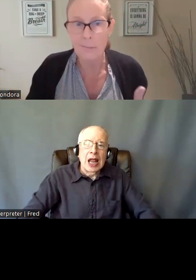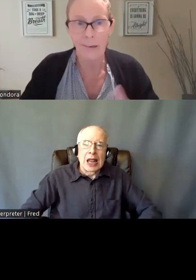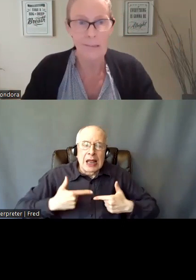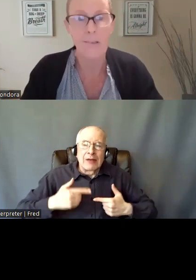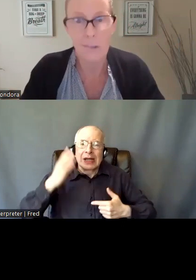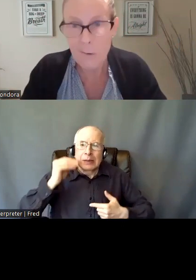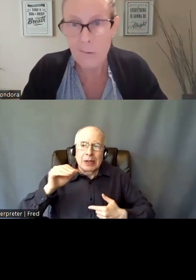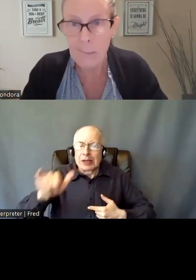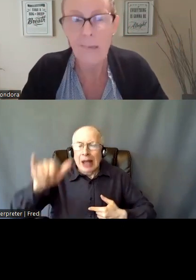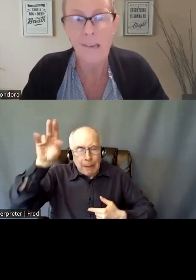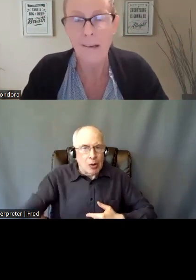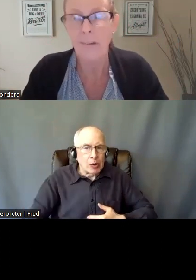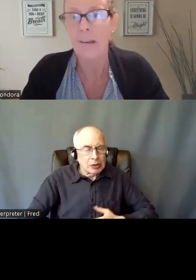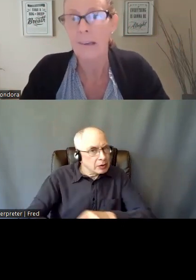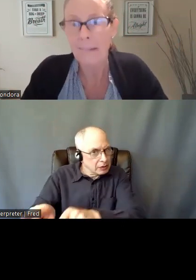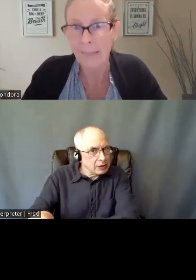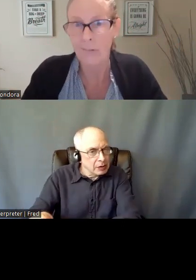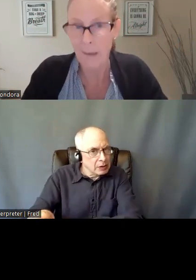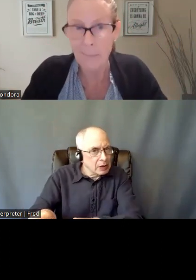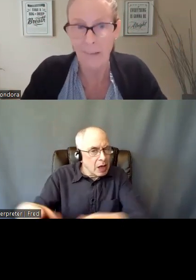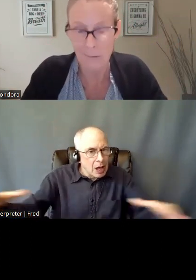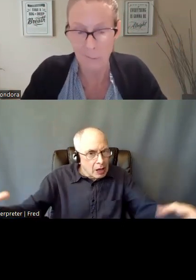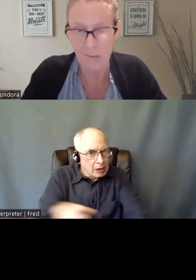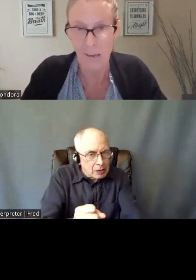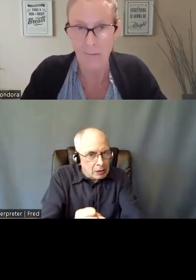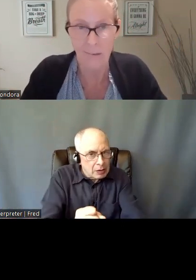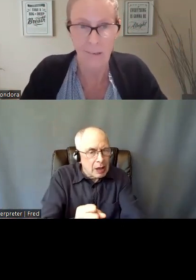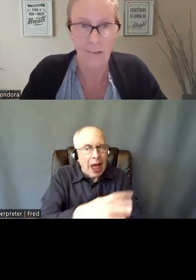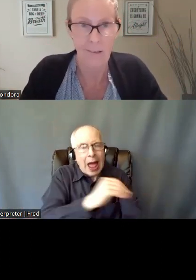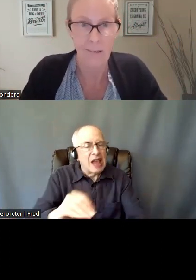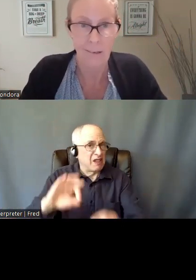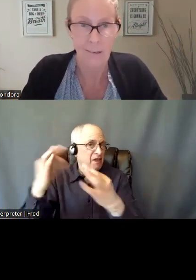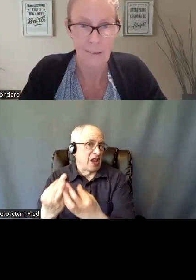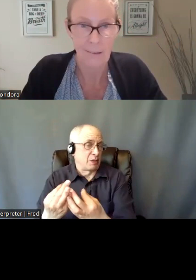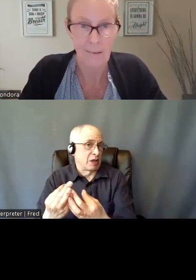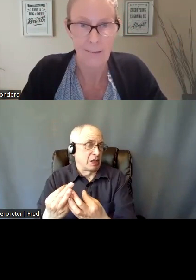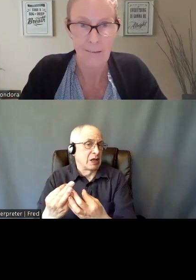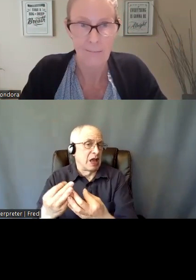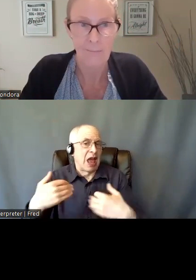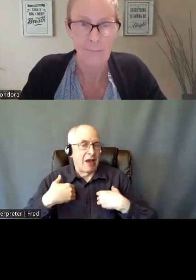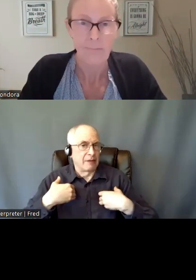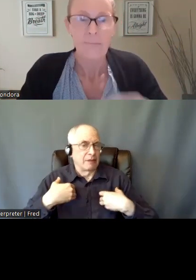lived experience that service recipients have and that their family and loved ones have.